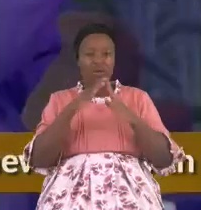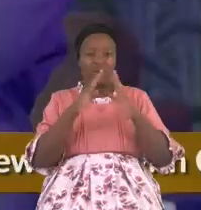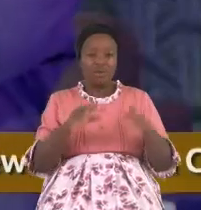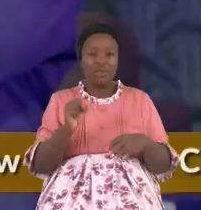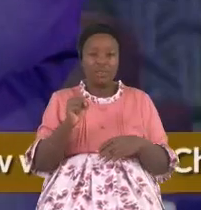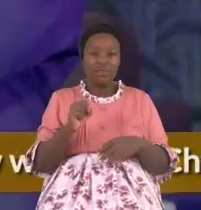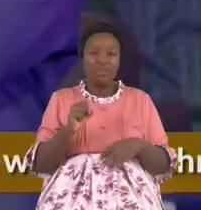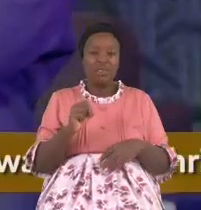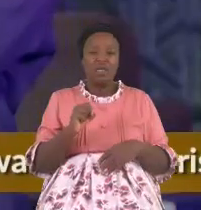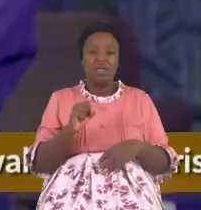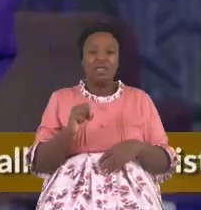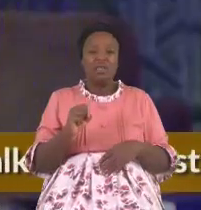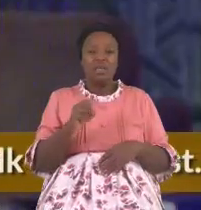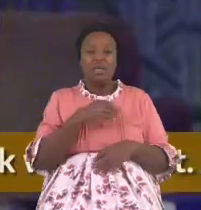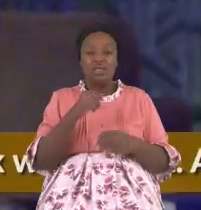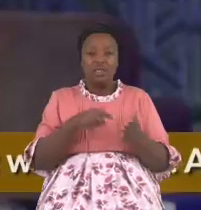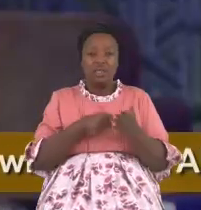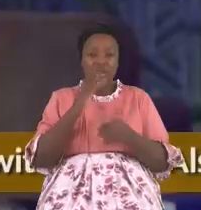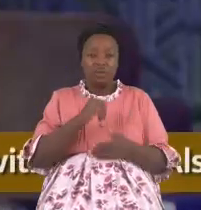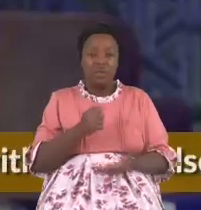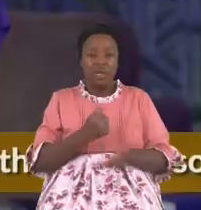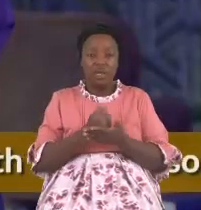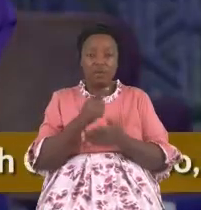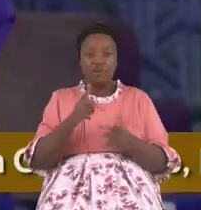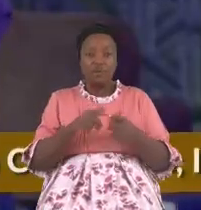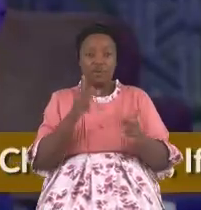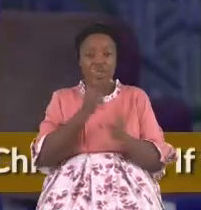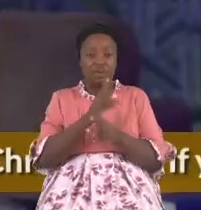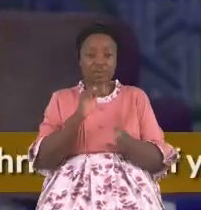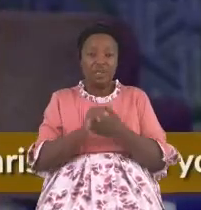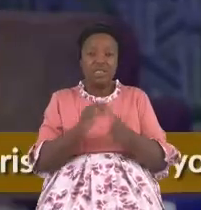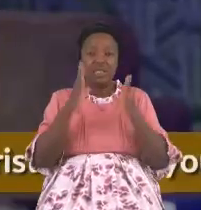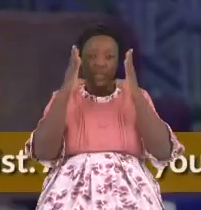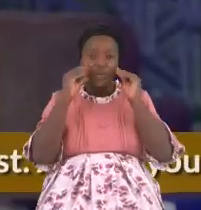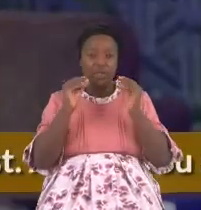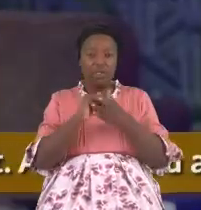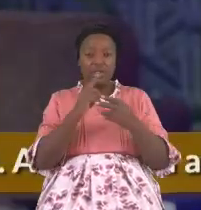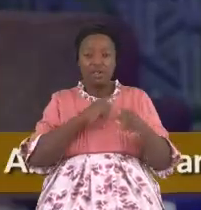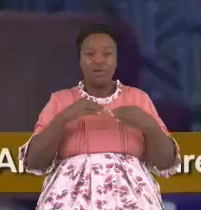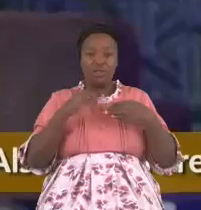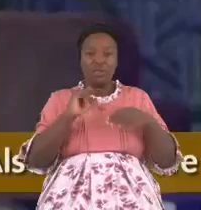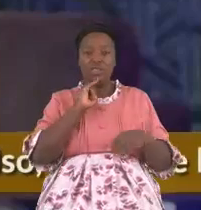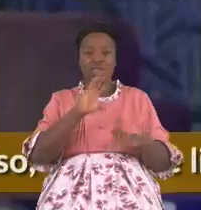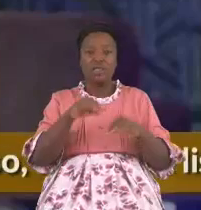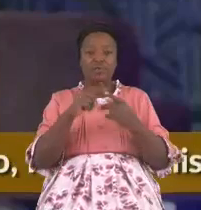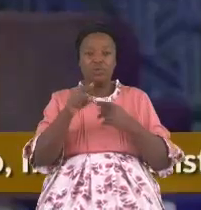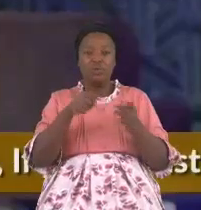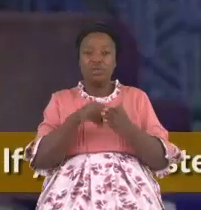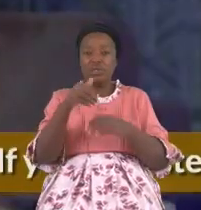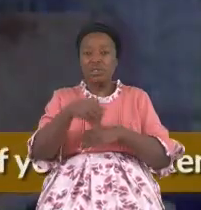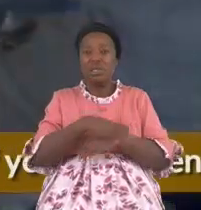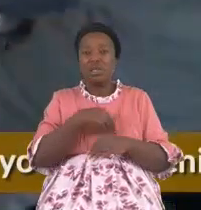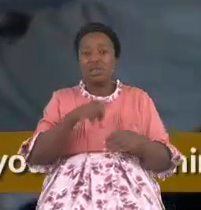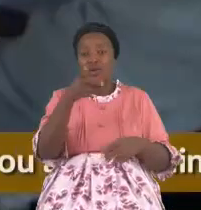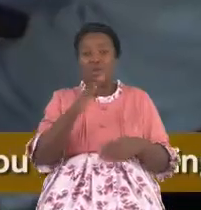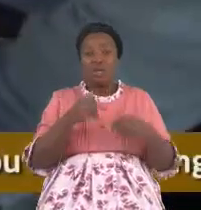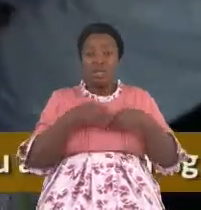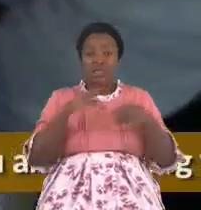to keep the experience that god is giving you tonight god has given you that experience already